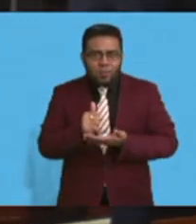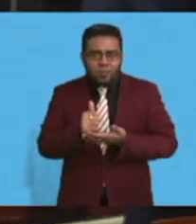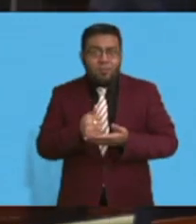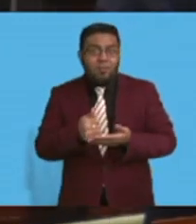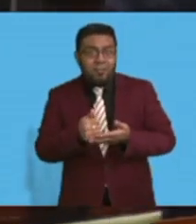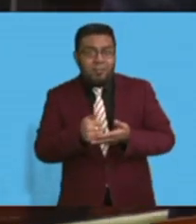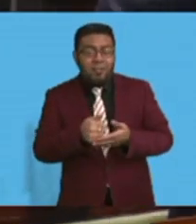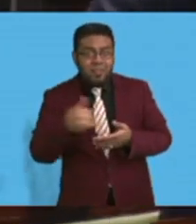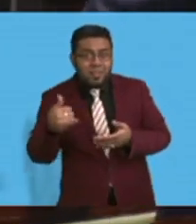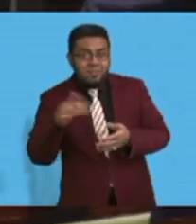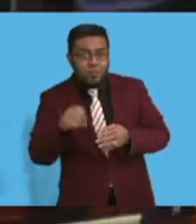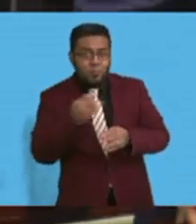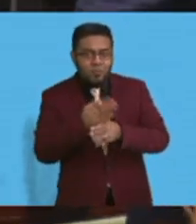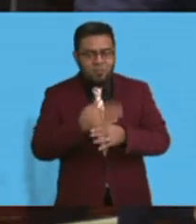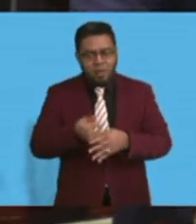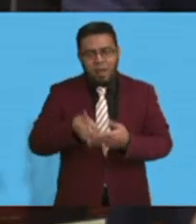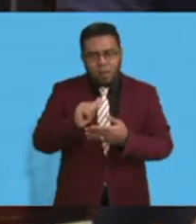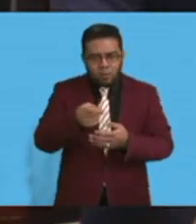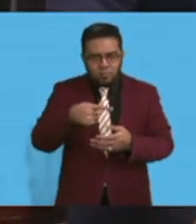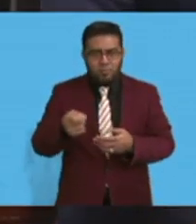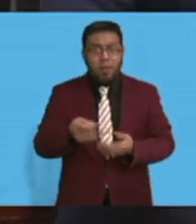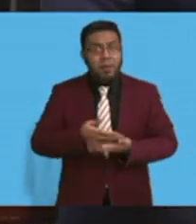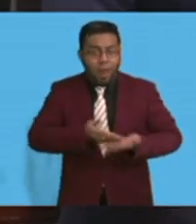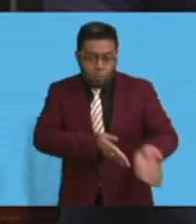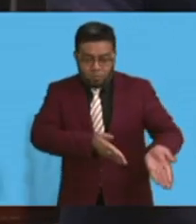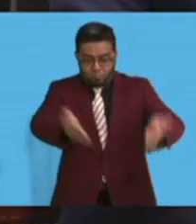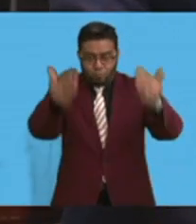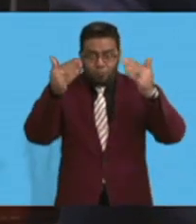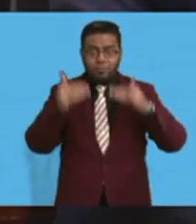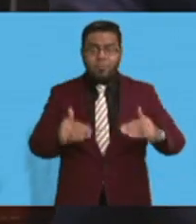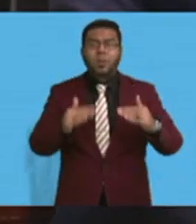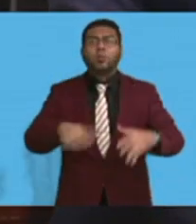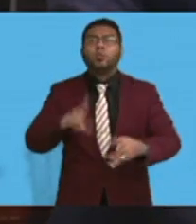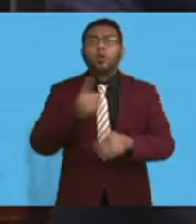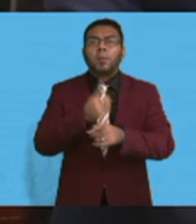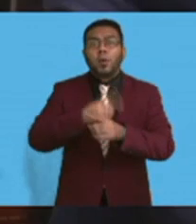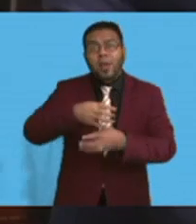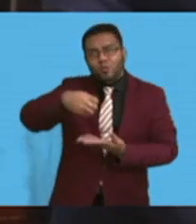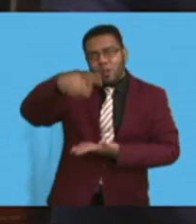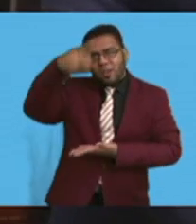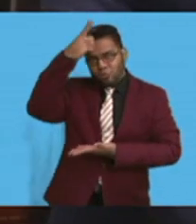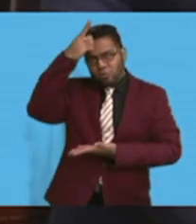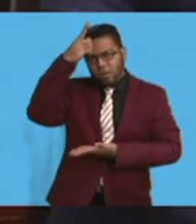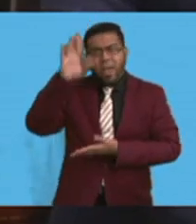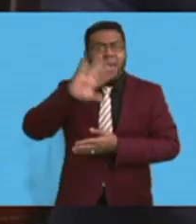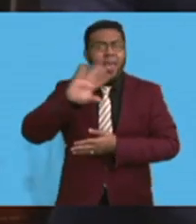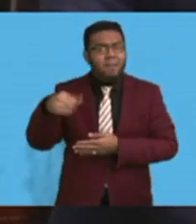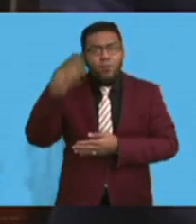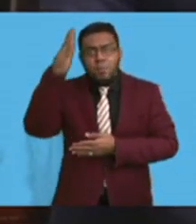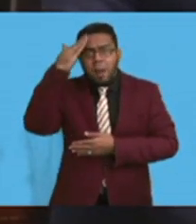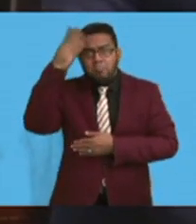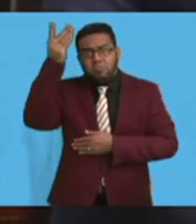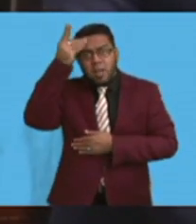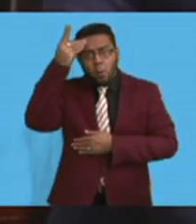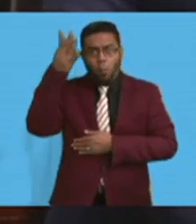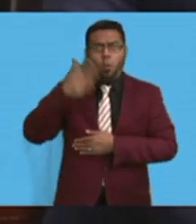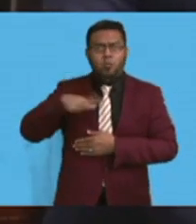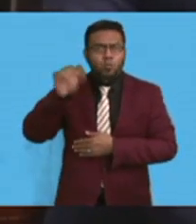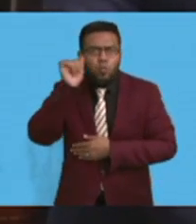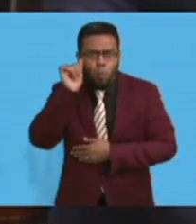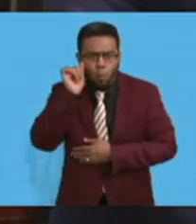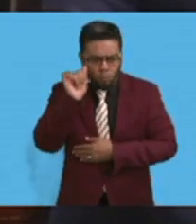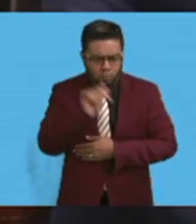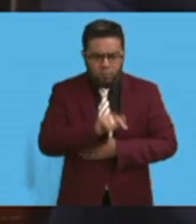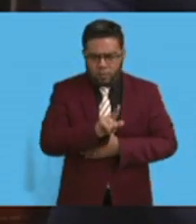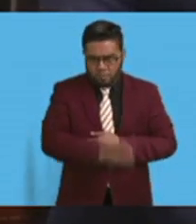Madam Speaker, we come on to education. Every mother and father in Fiji wants to know that their child will grow up in a better society